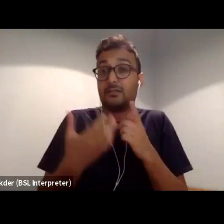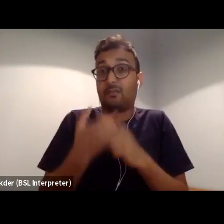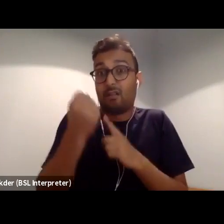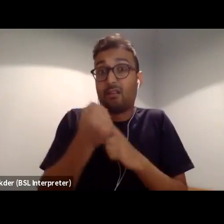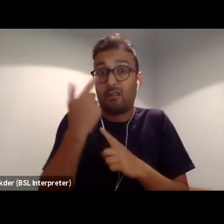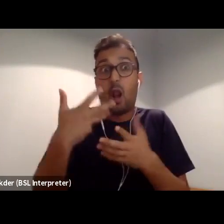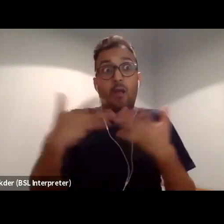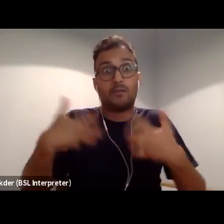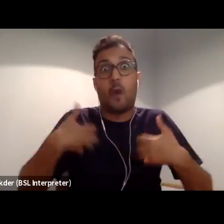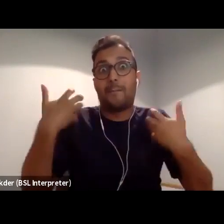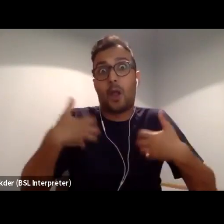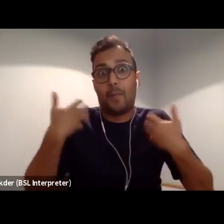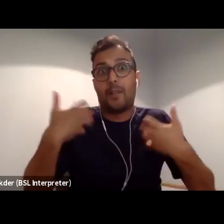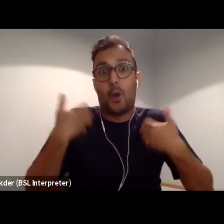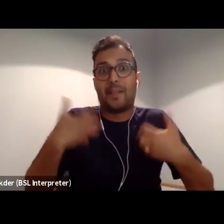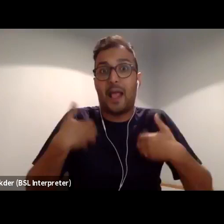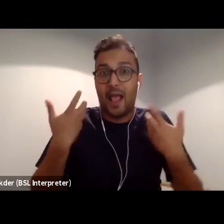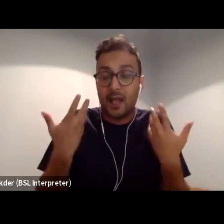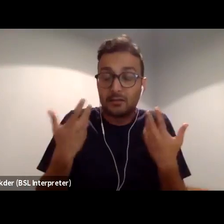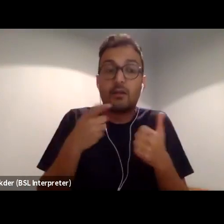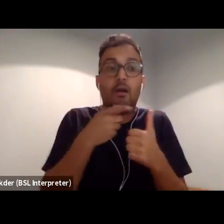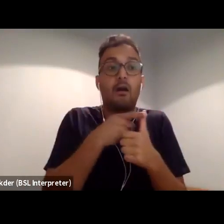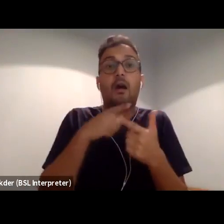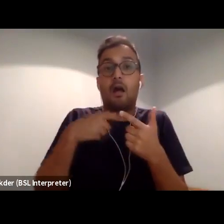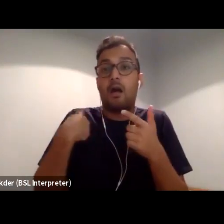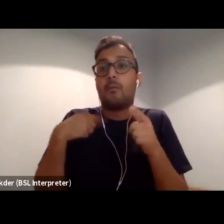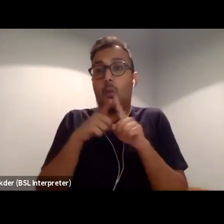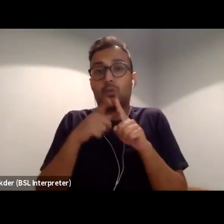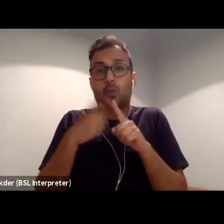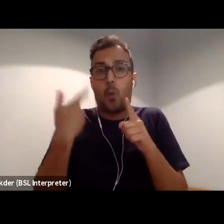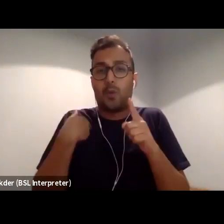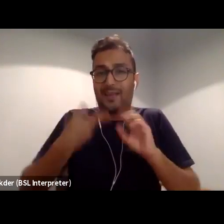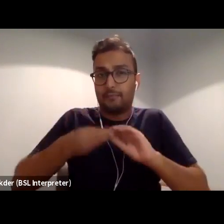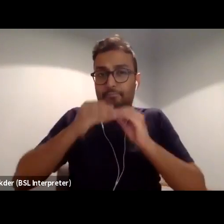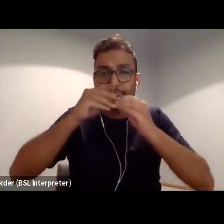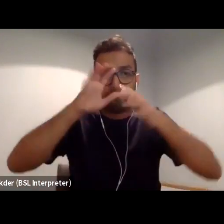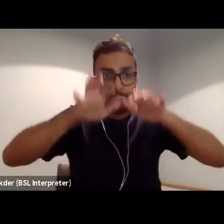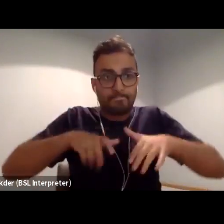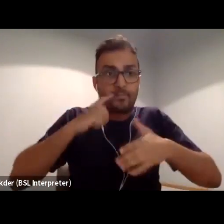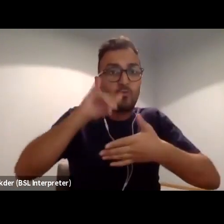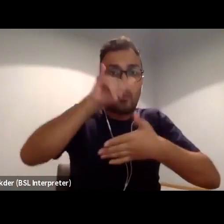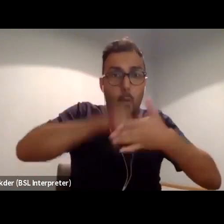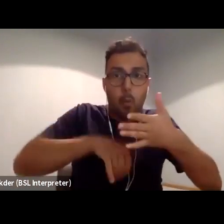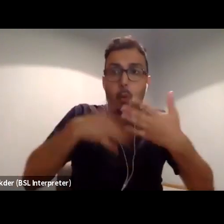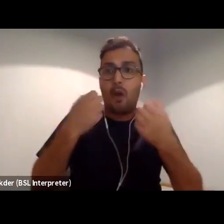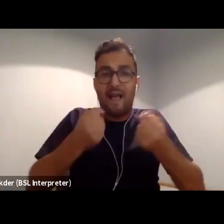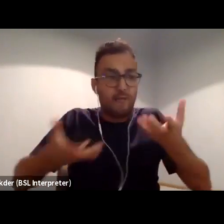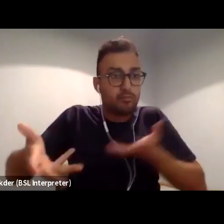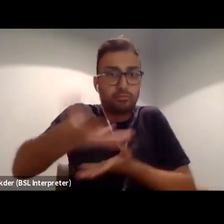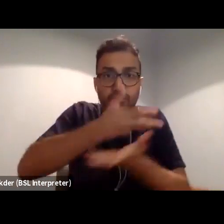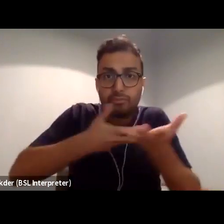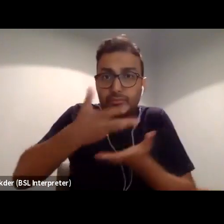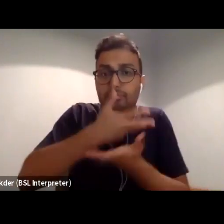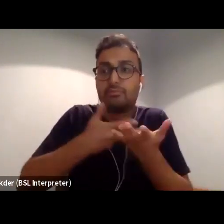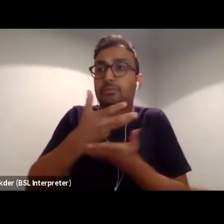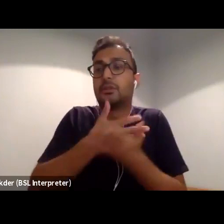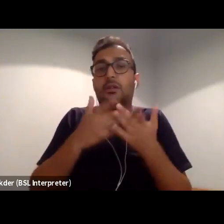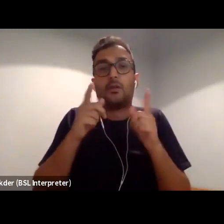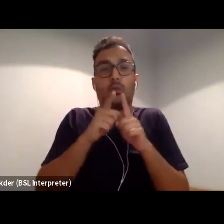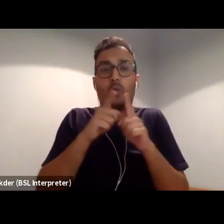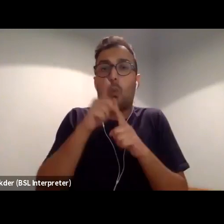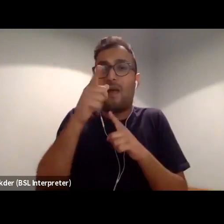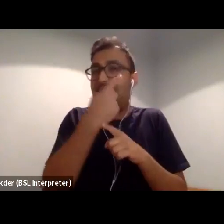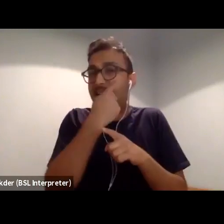occurrence, we also produce reports, hold roundtable discussions, and submit oral and written evidence